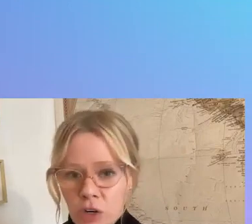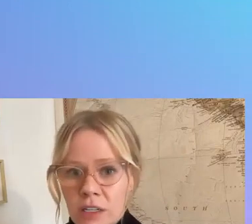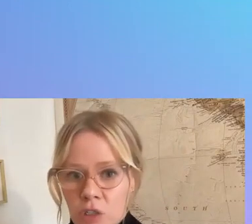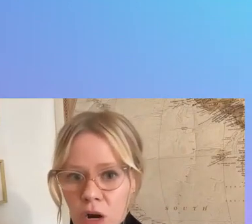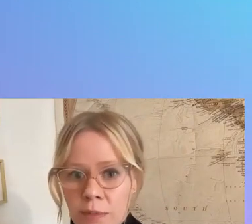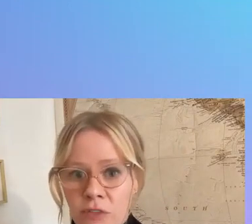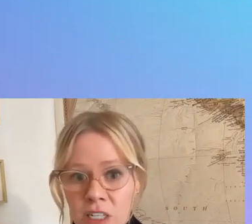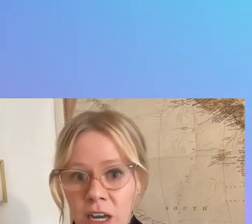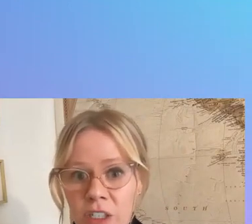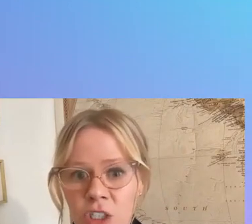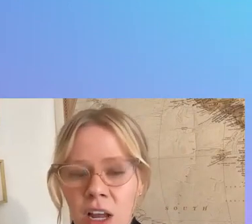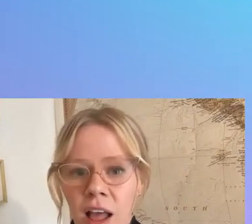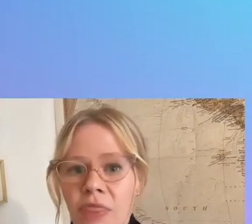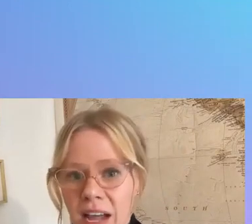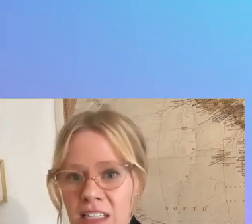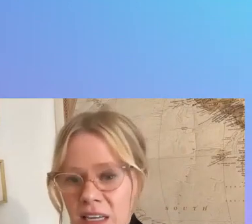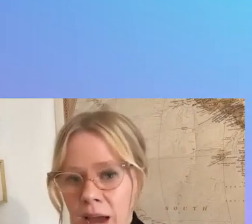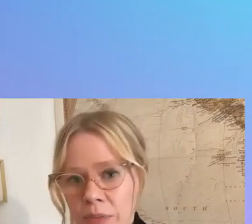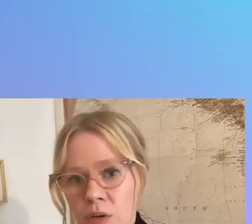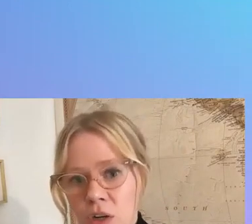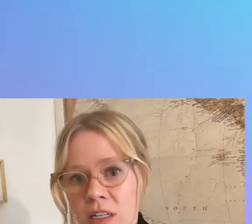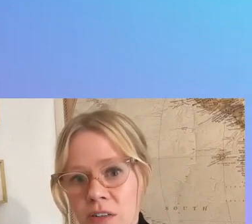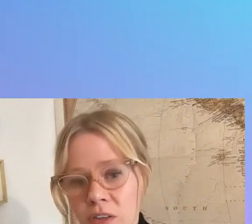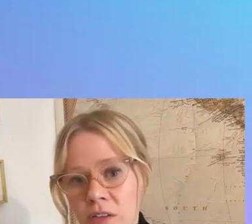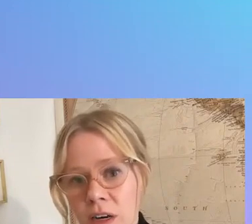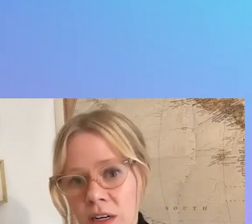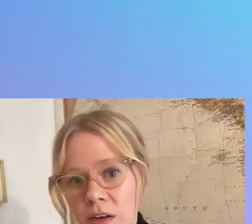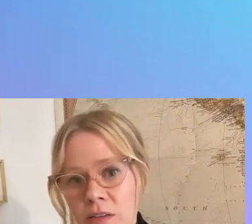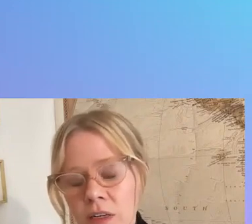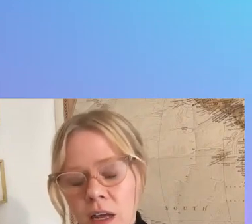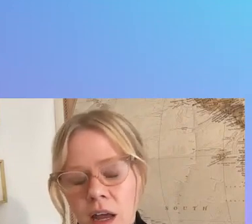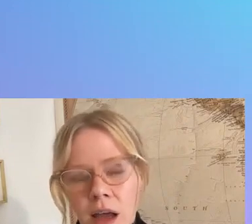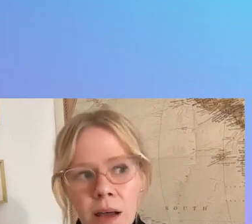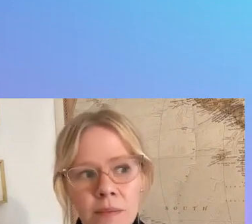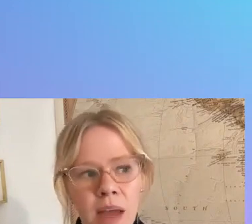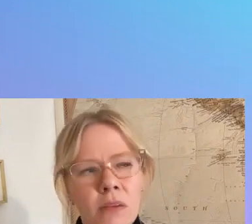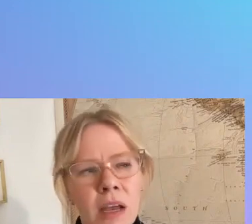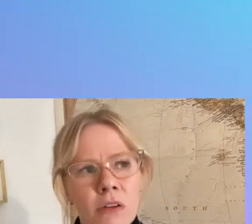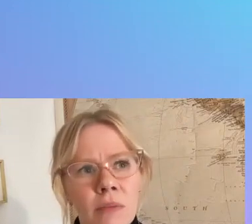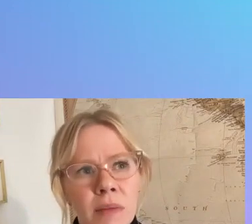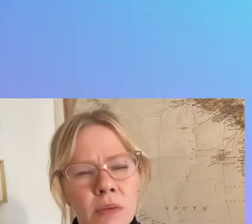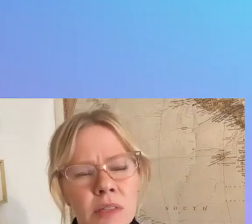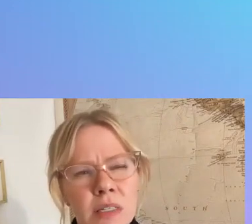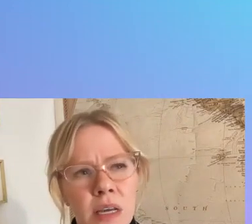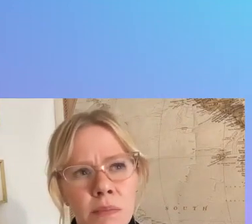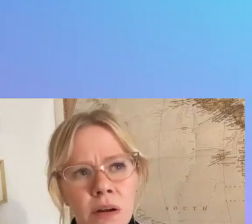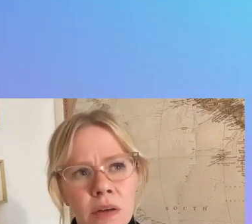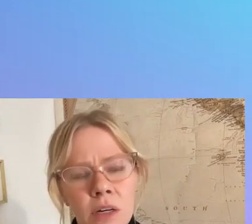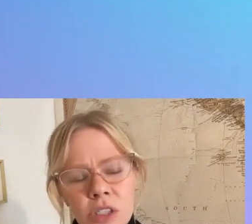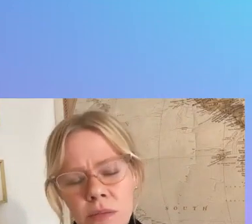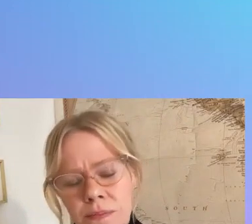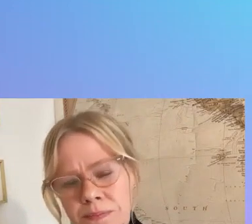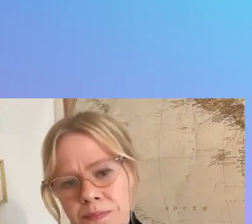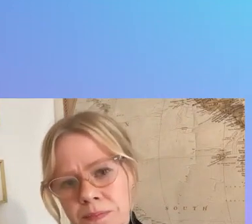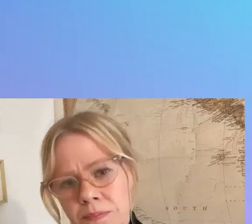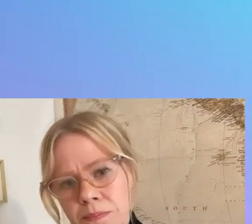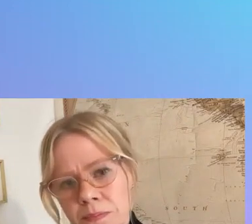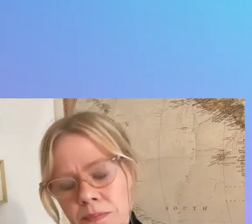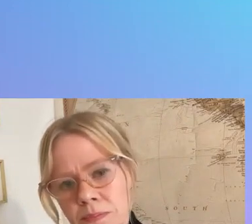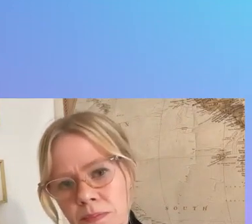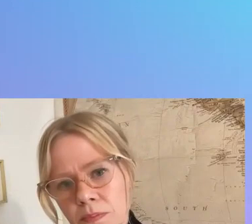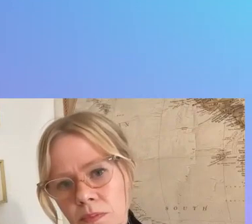not been transcribed for touch. Yeah. That's the gap that we're trying to fill right now. And then Michael, remind me, what was the second part of the question? It's